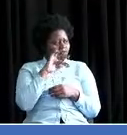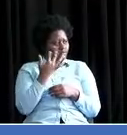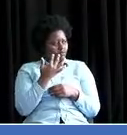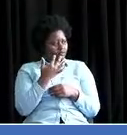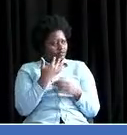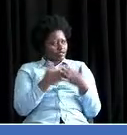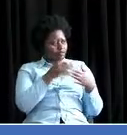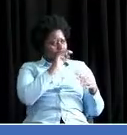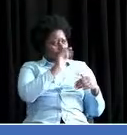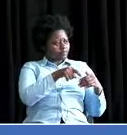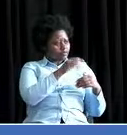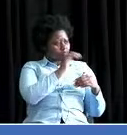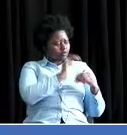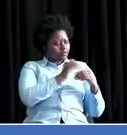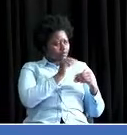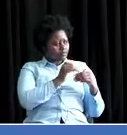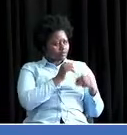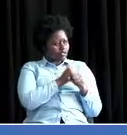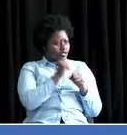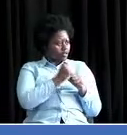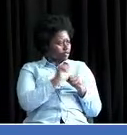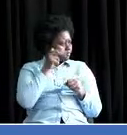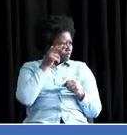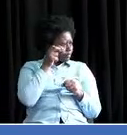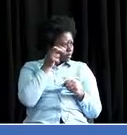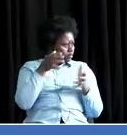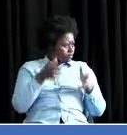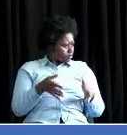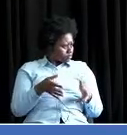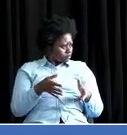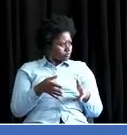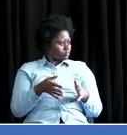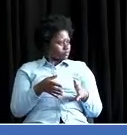to, Speaker? I must be protected here. Unfortunately, I didn't hear that.